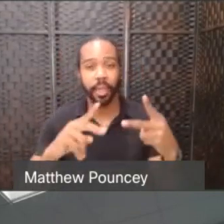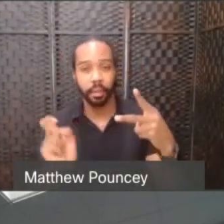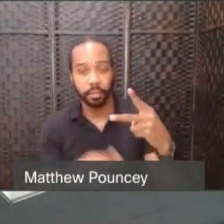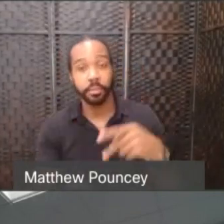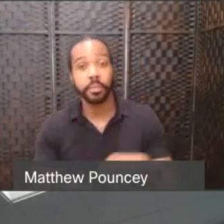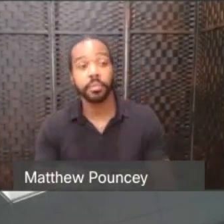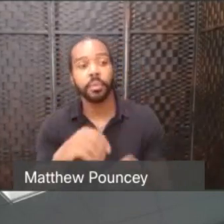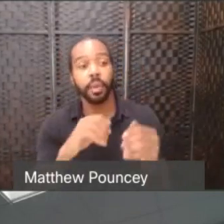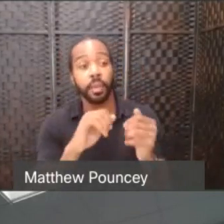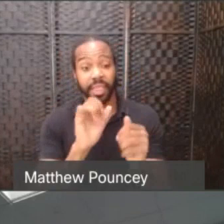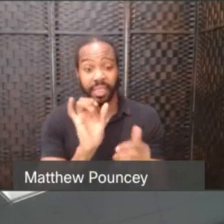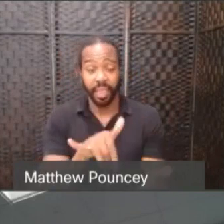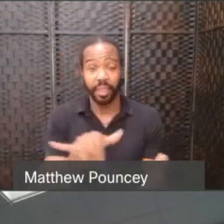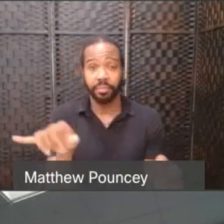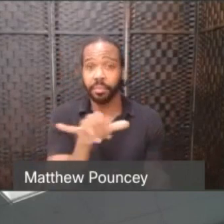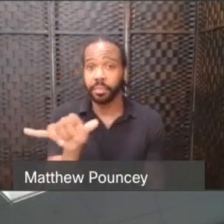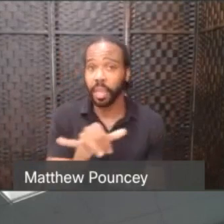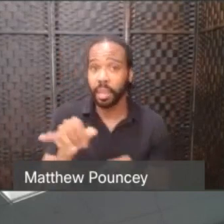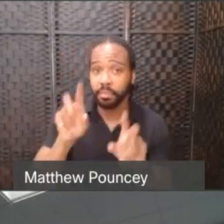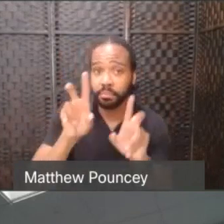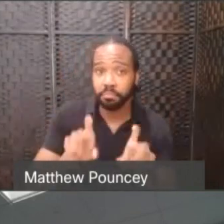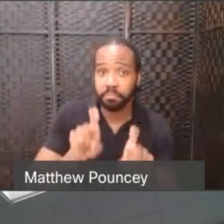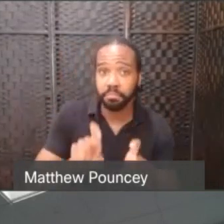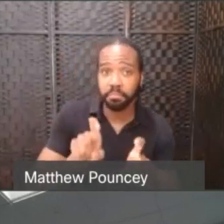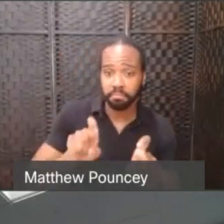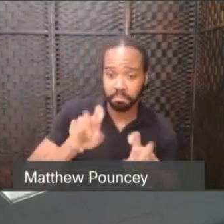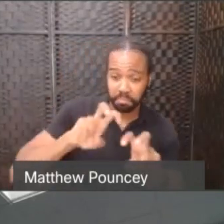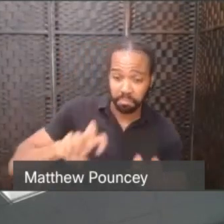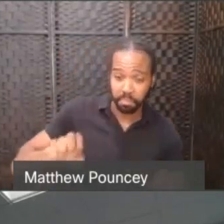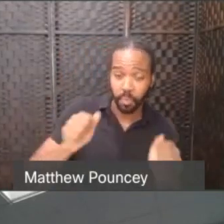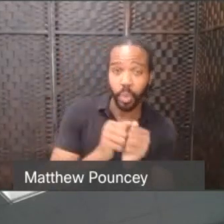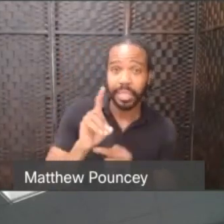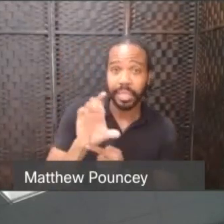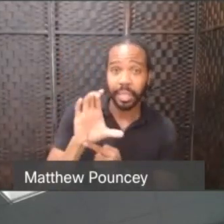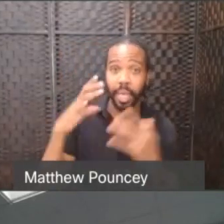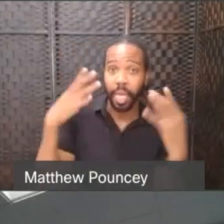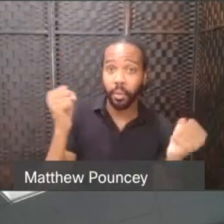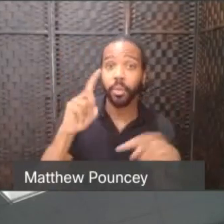be assessed by DC Health when creating guidance?